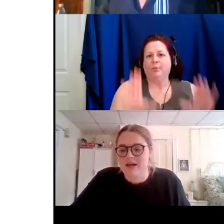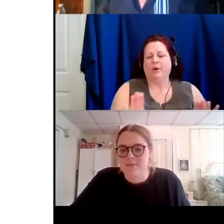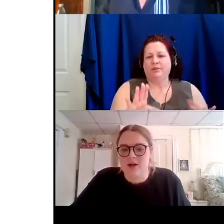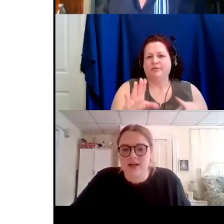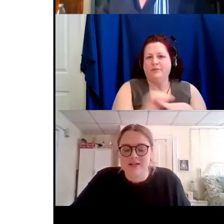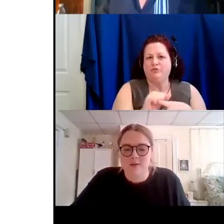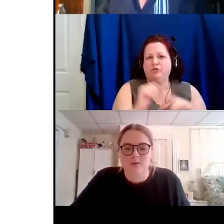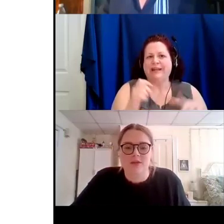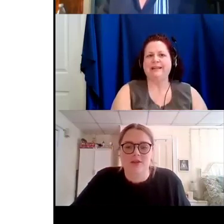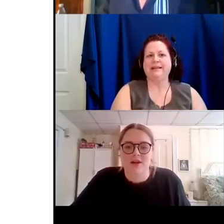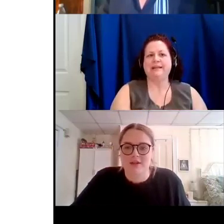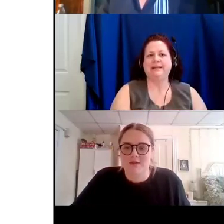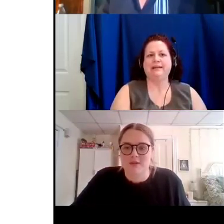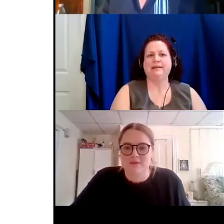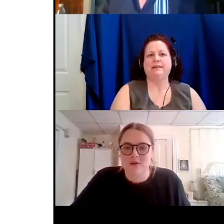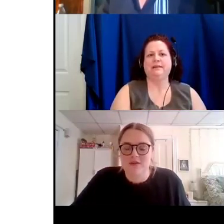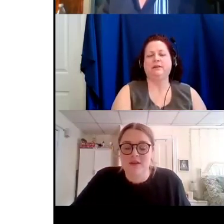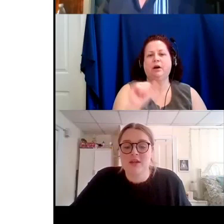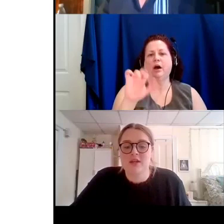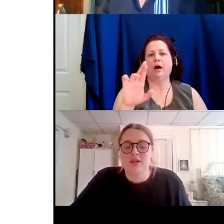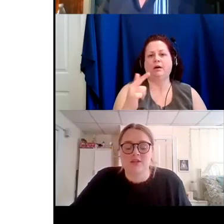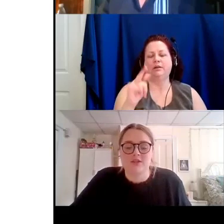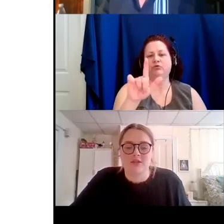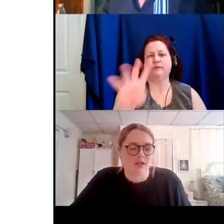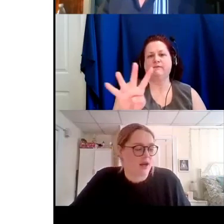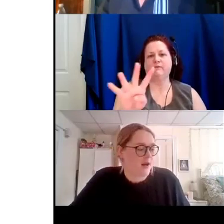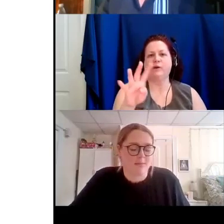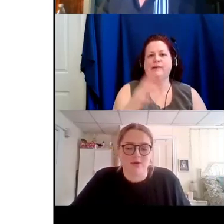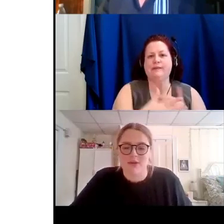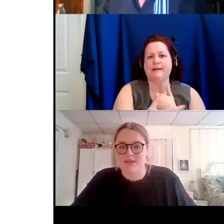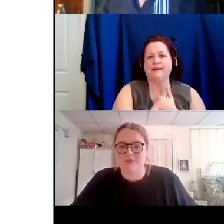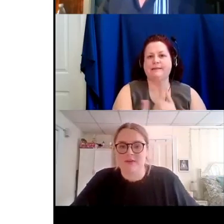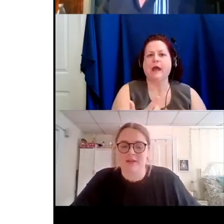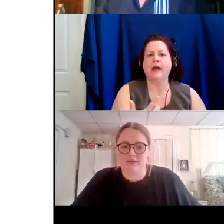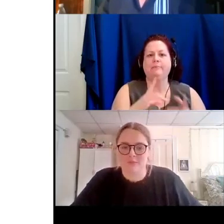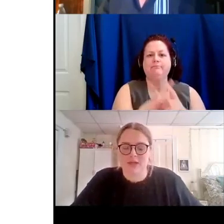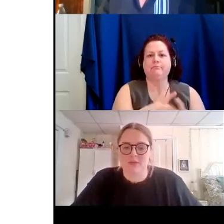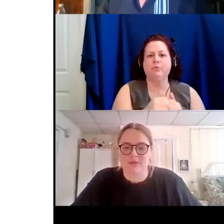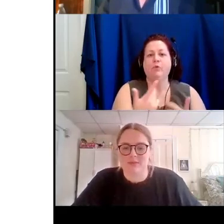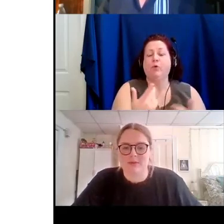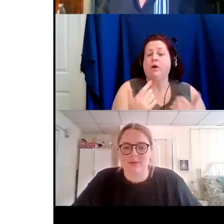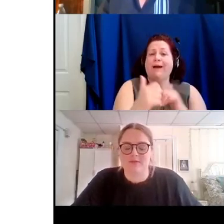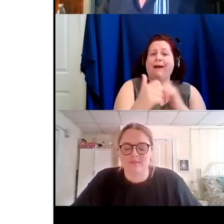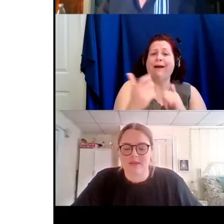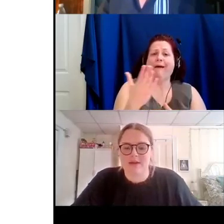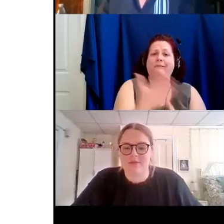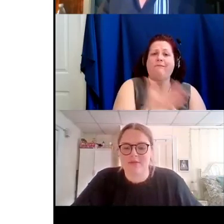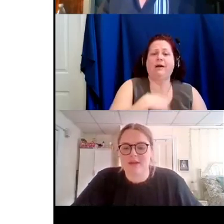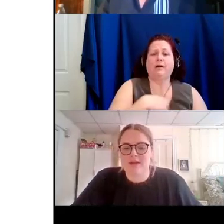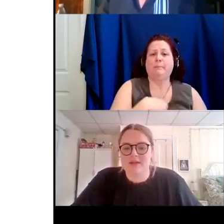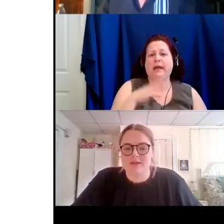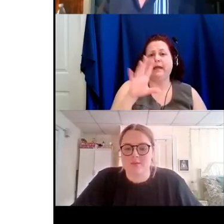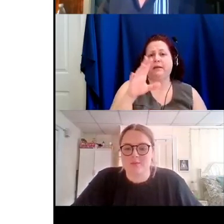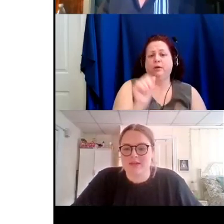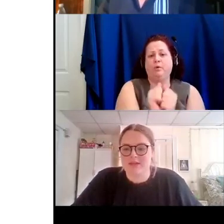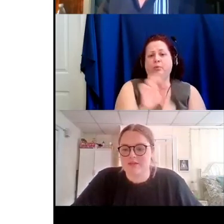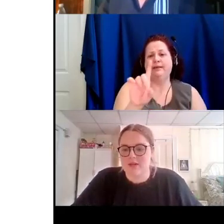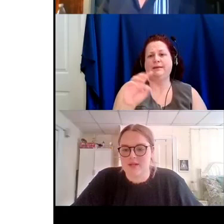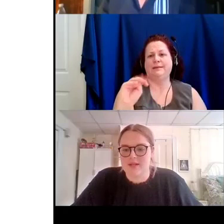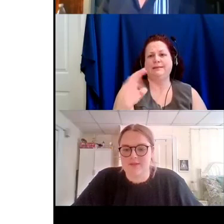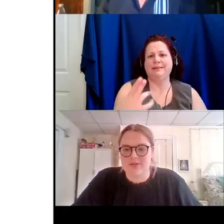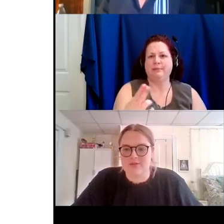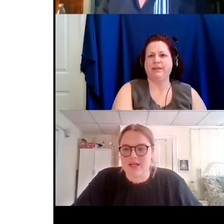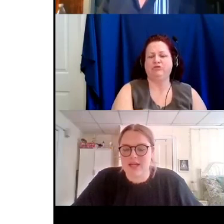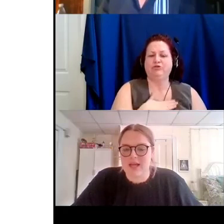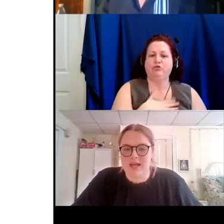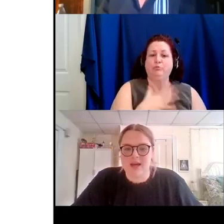and our next one will be on August 24th, concerning the process for filing a complaint with the Department of Mental Health. So please join